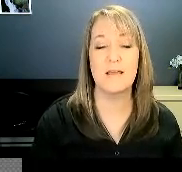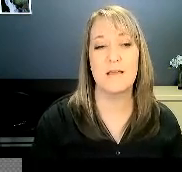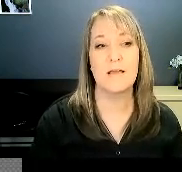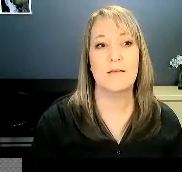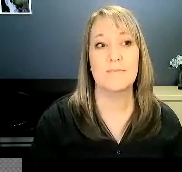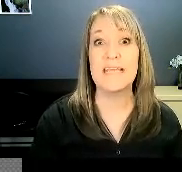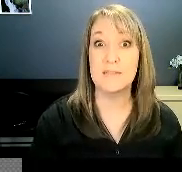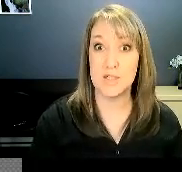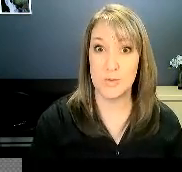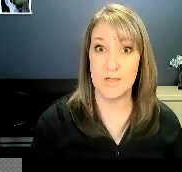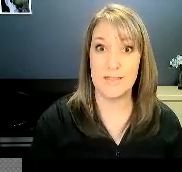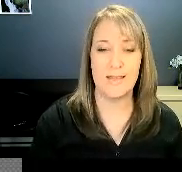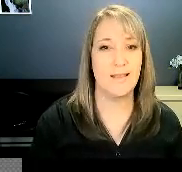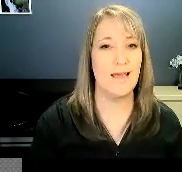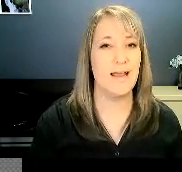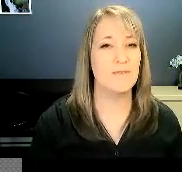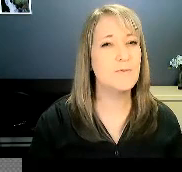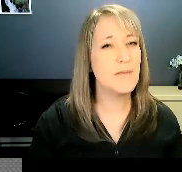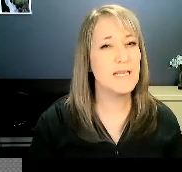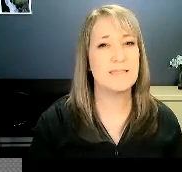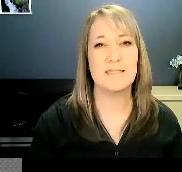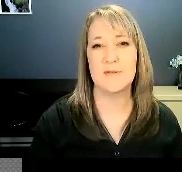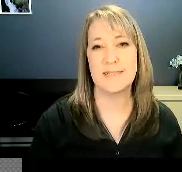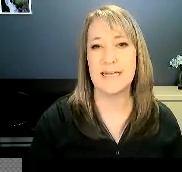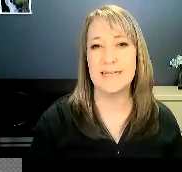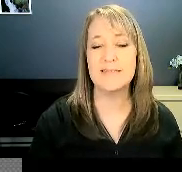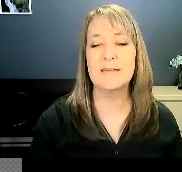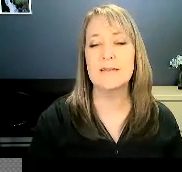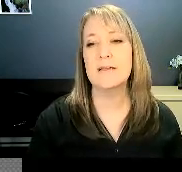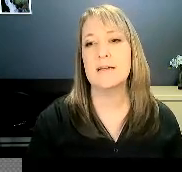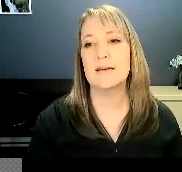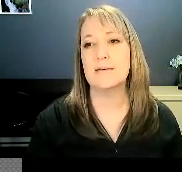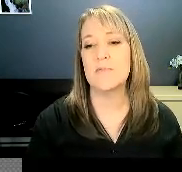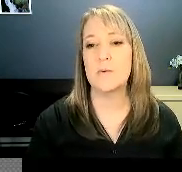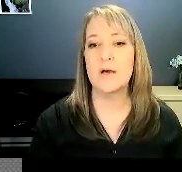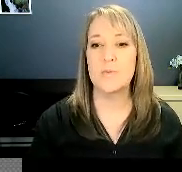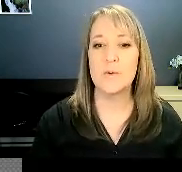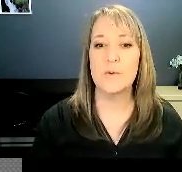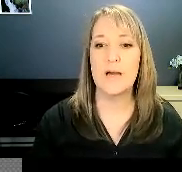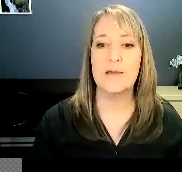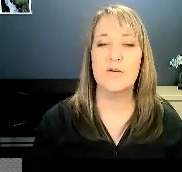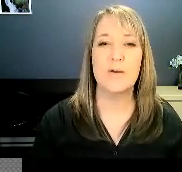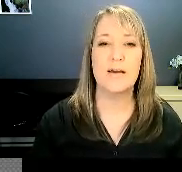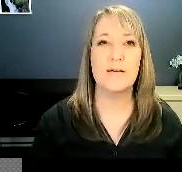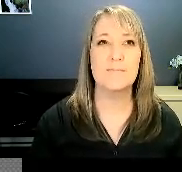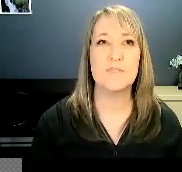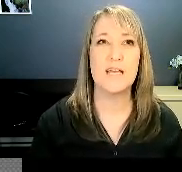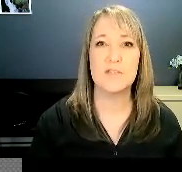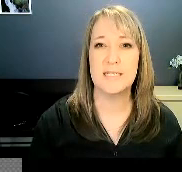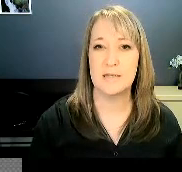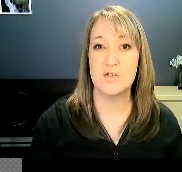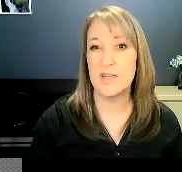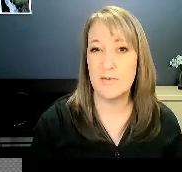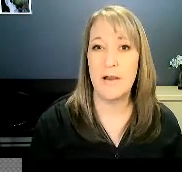specific English words that have different meanings and different signs that will help you, I hope,